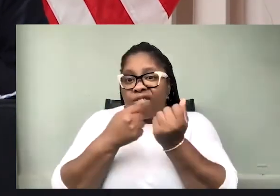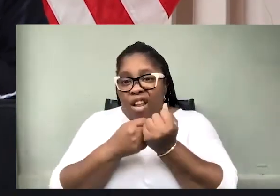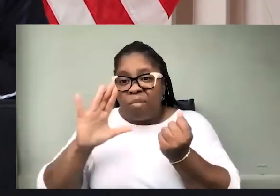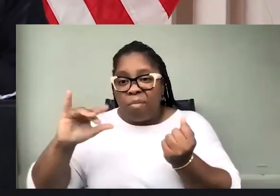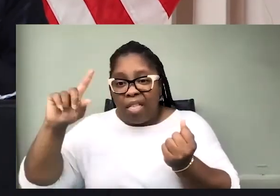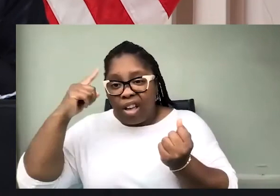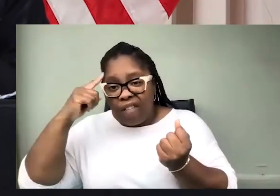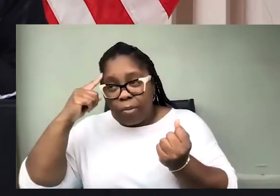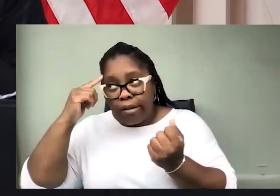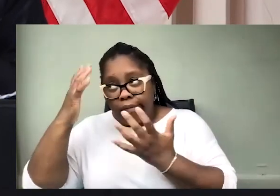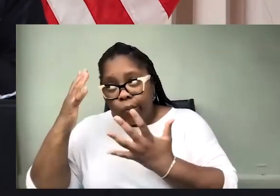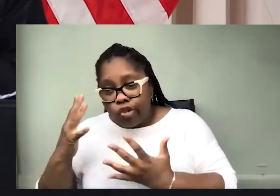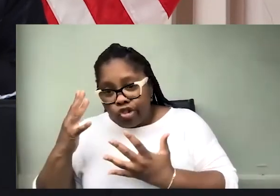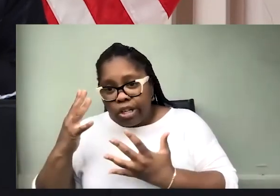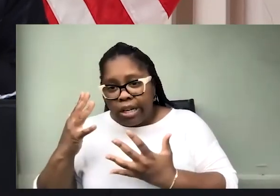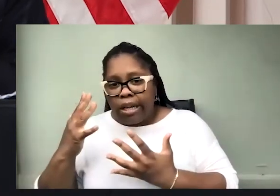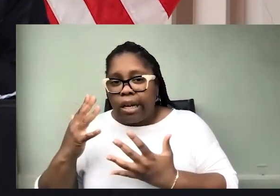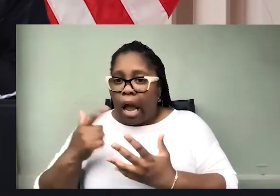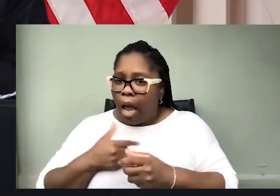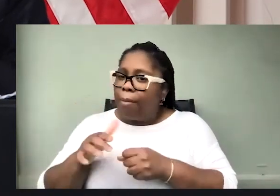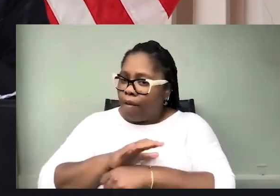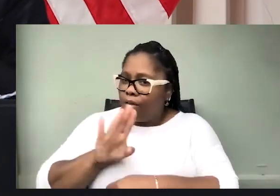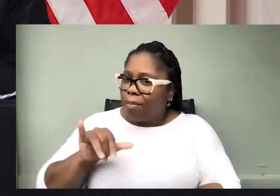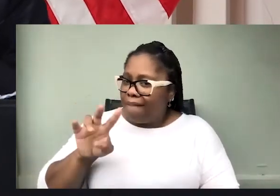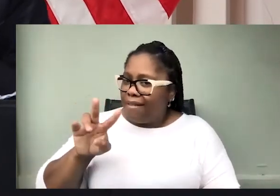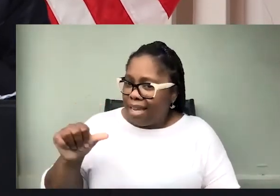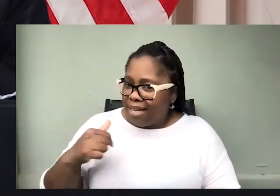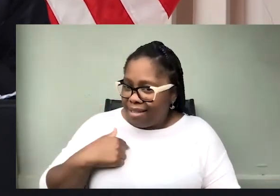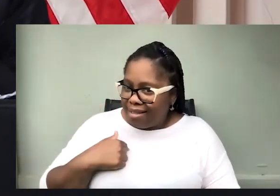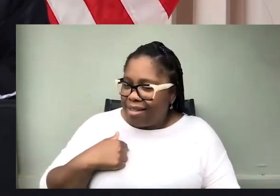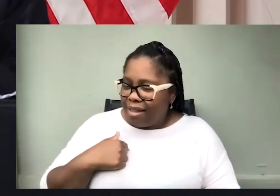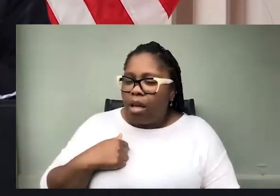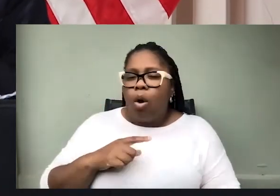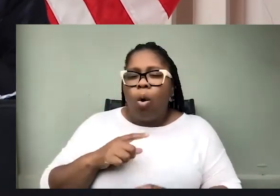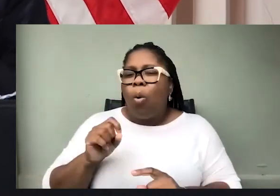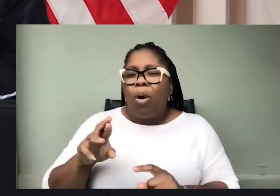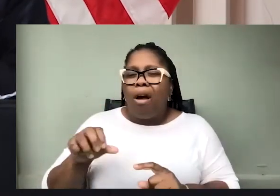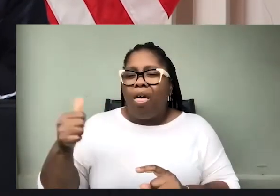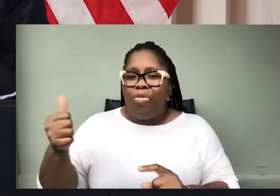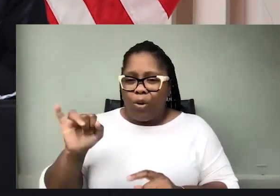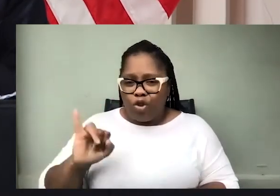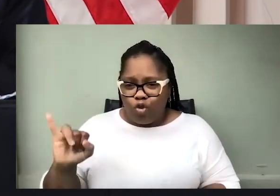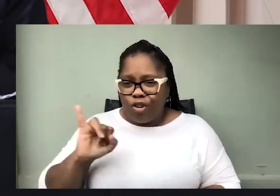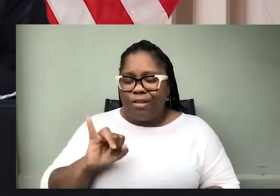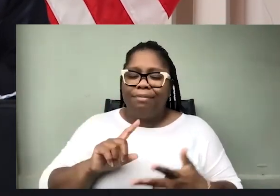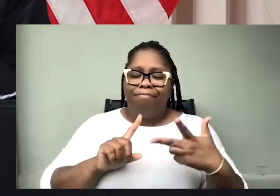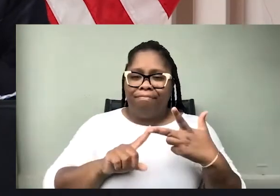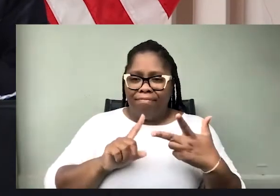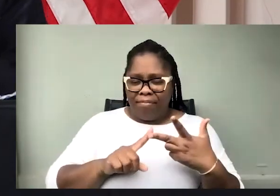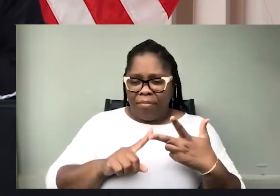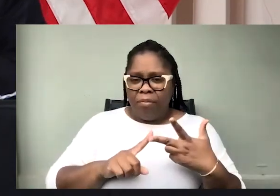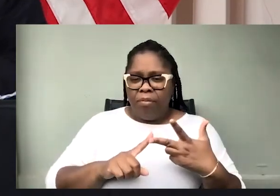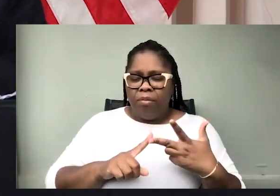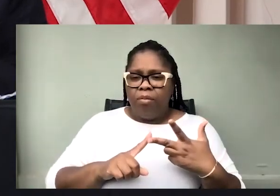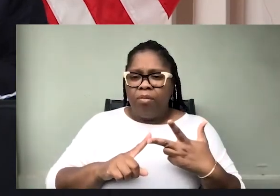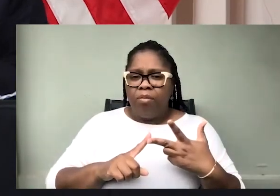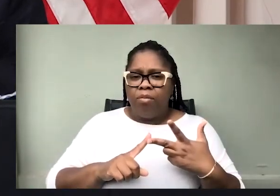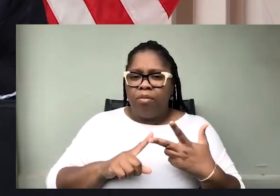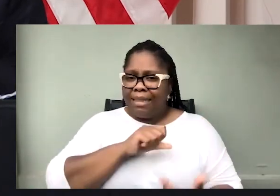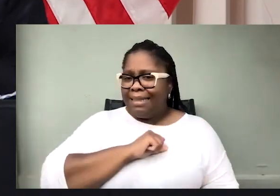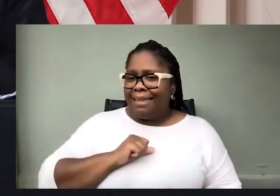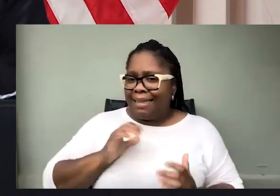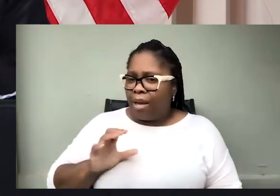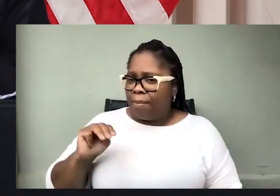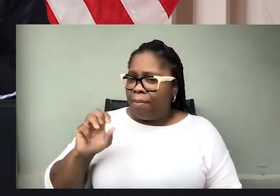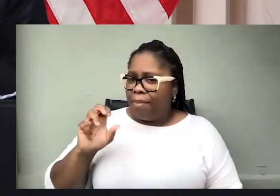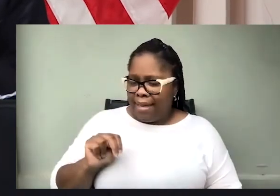fortunate, I'm covered by the VA as well, or other means. And then number three is that, as Senator Min points